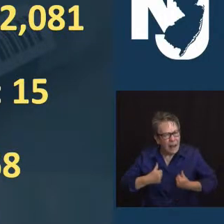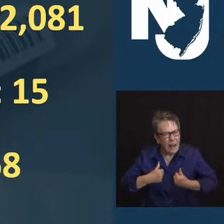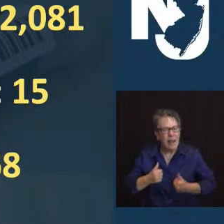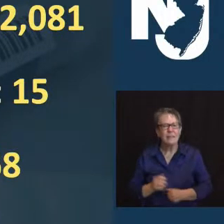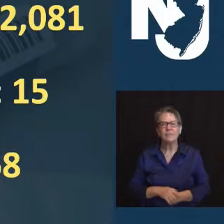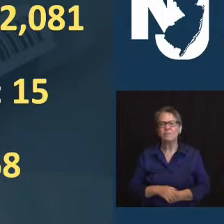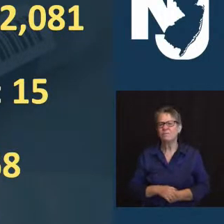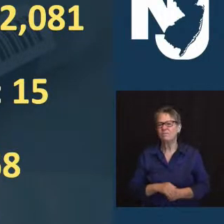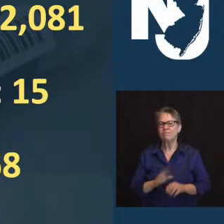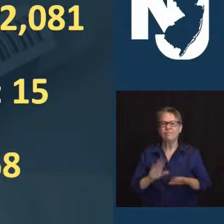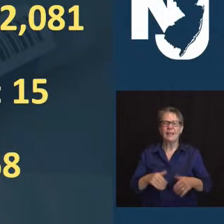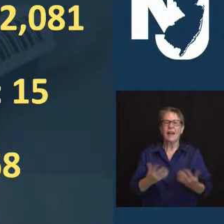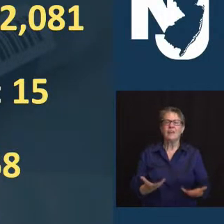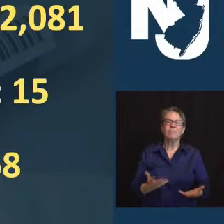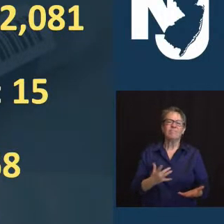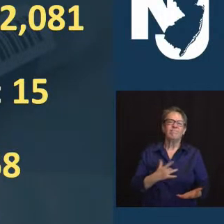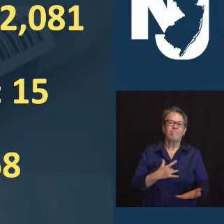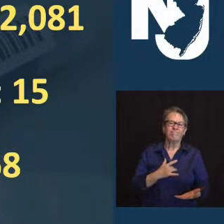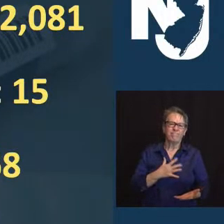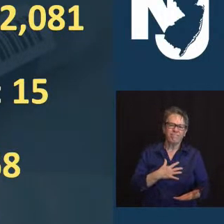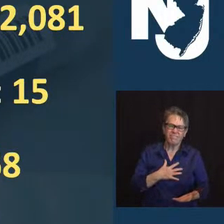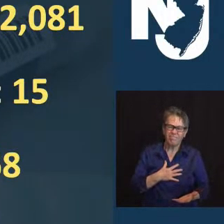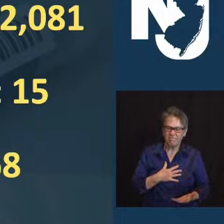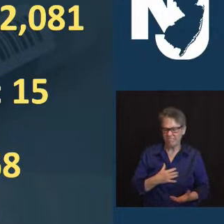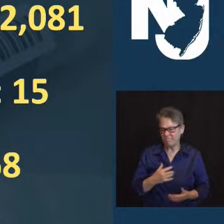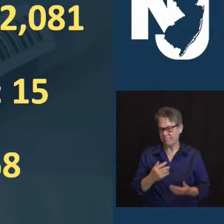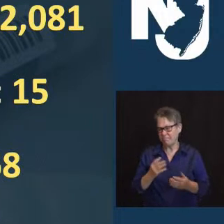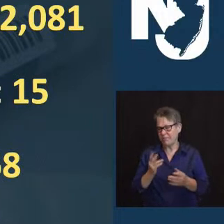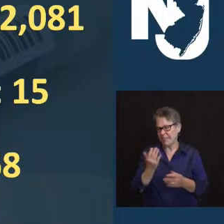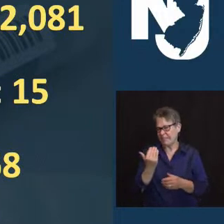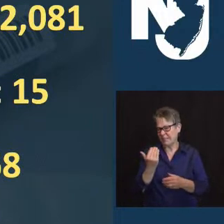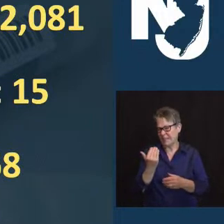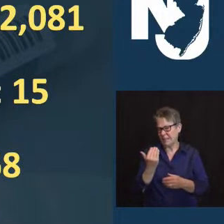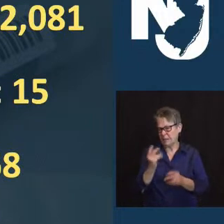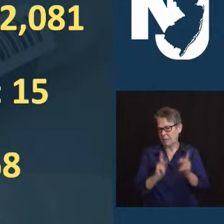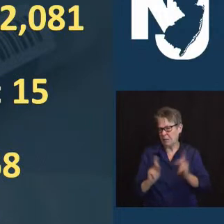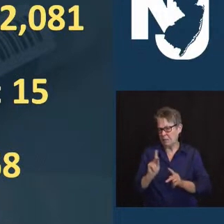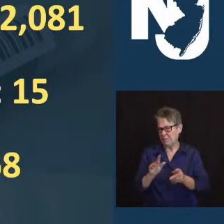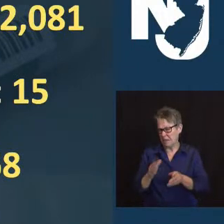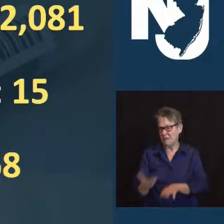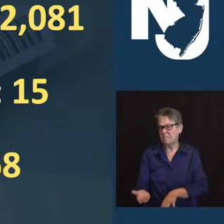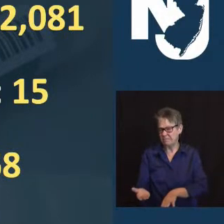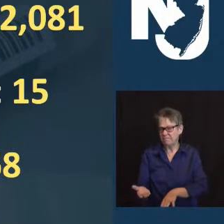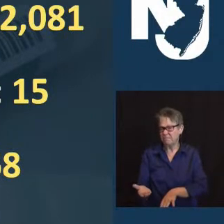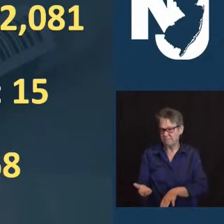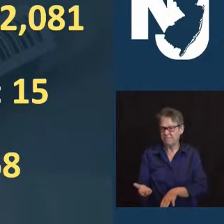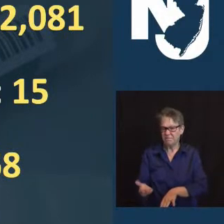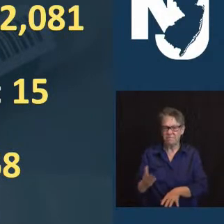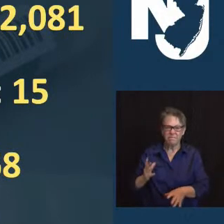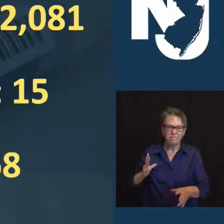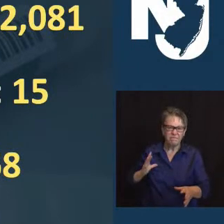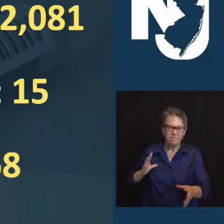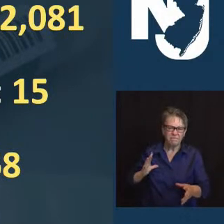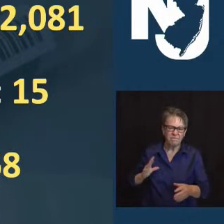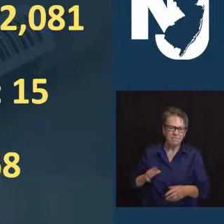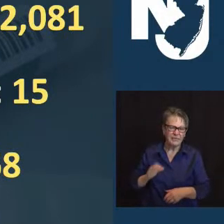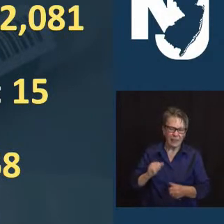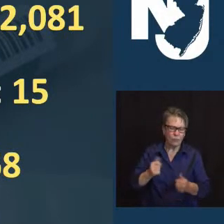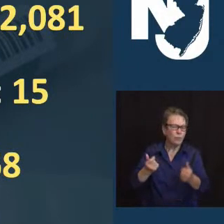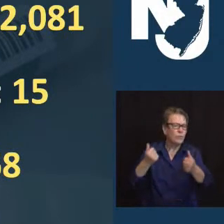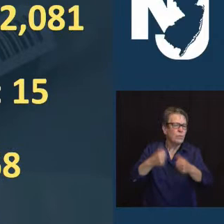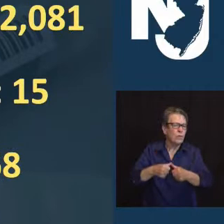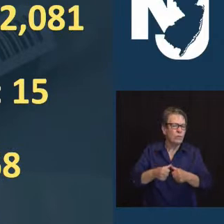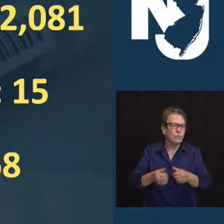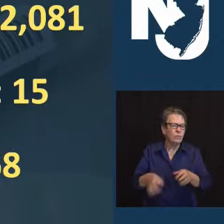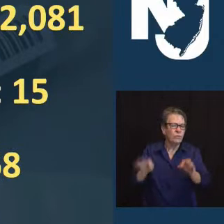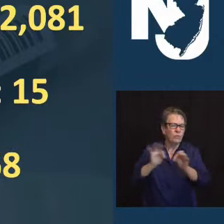confirmed deaths due to COVID-19 complications. And let's do as we do every day, let's take a minute to remember